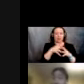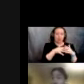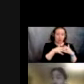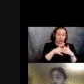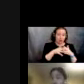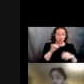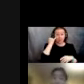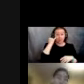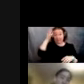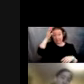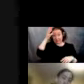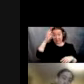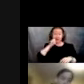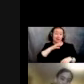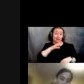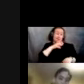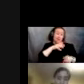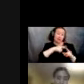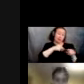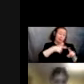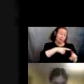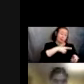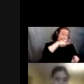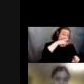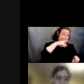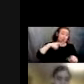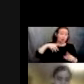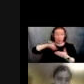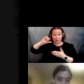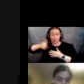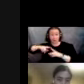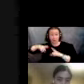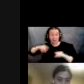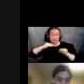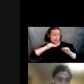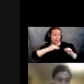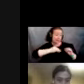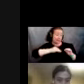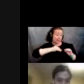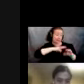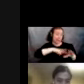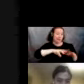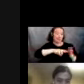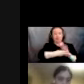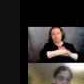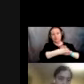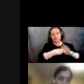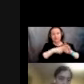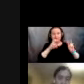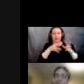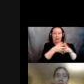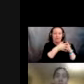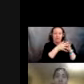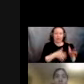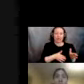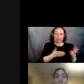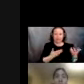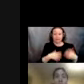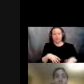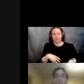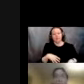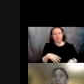Japanese to their kids or learned another language and spoke that to them, they were seen as more Americanized as well. I